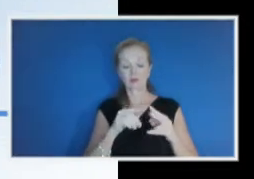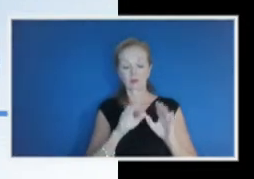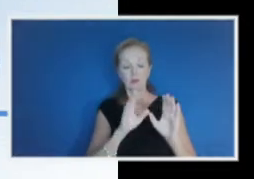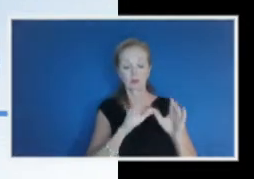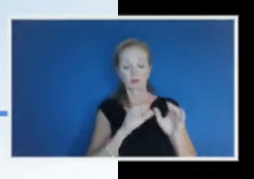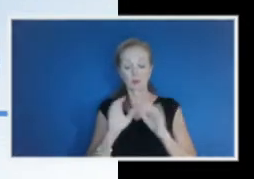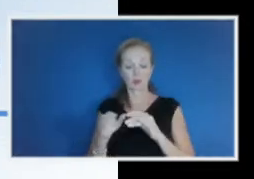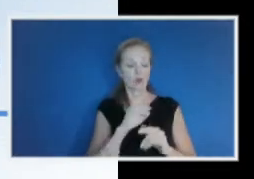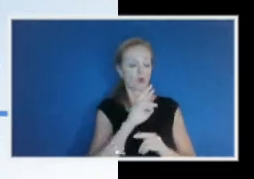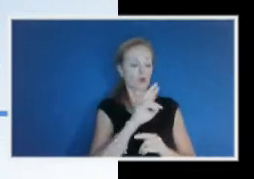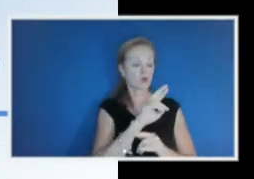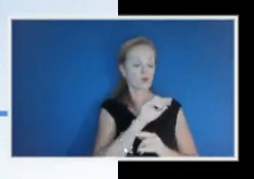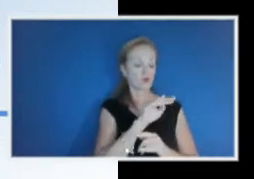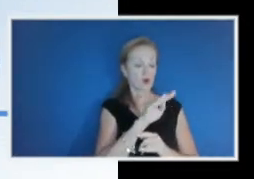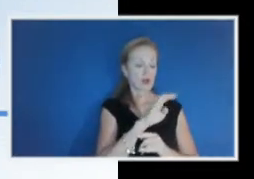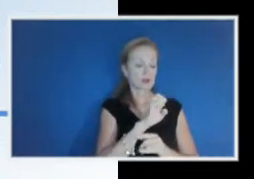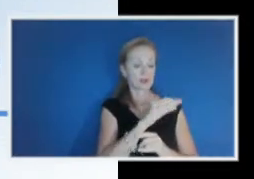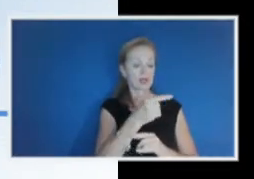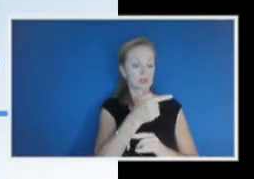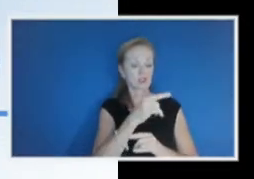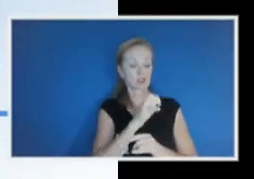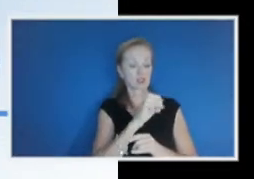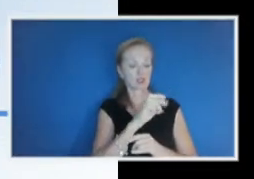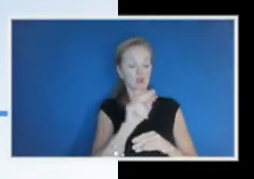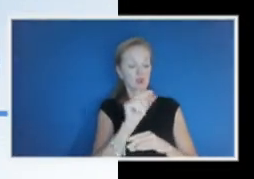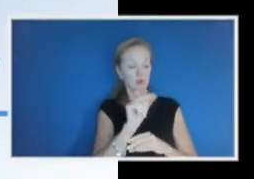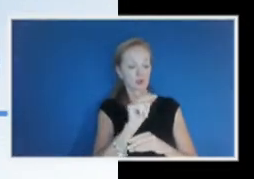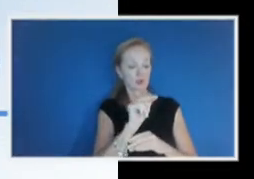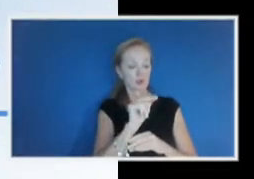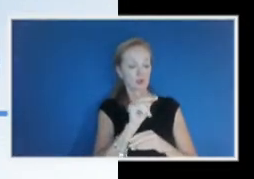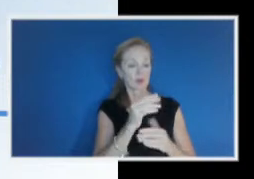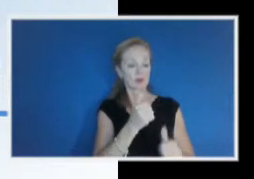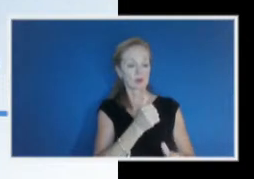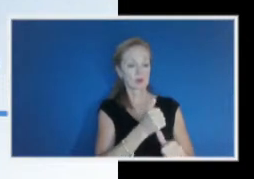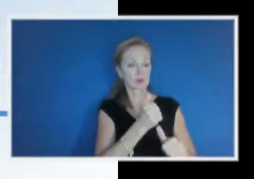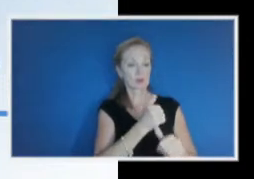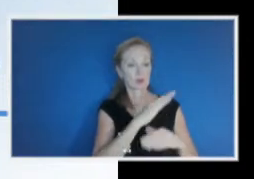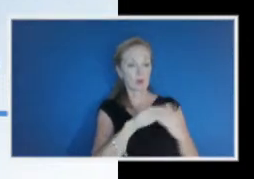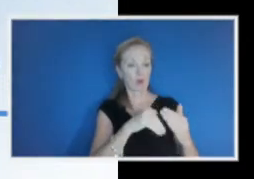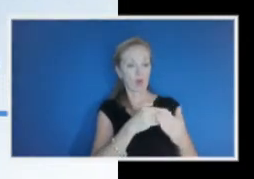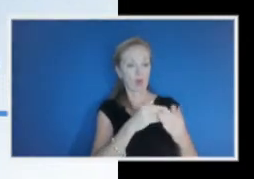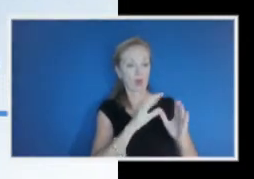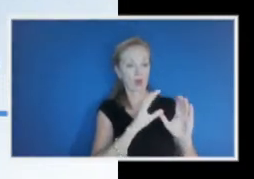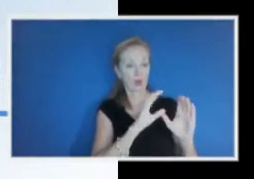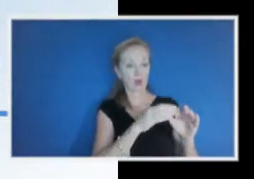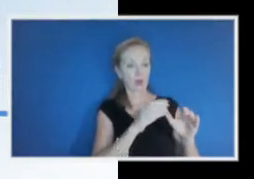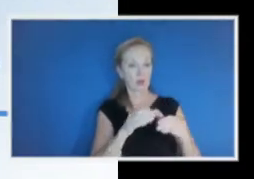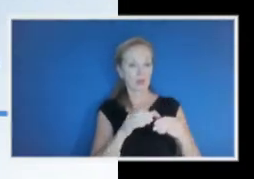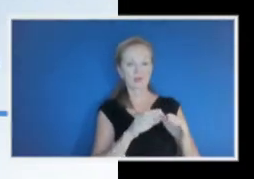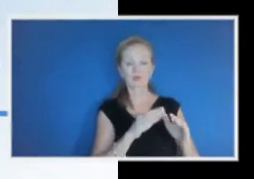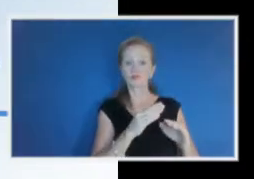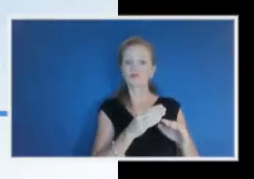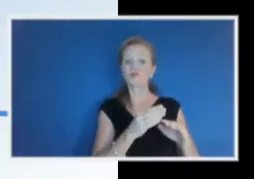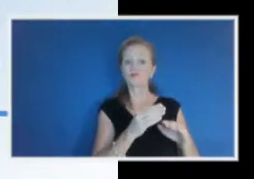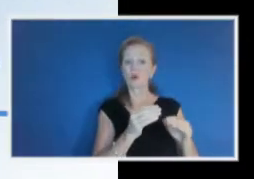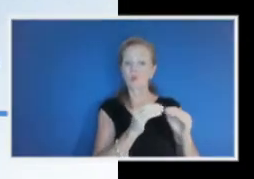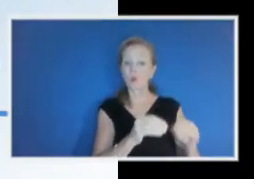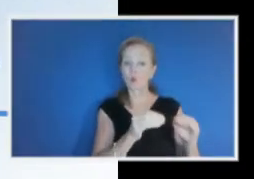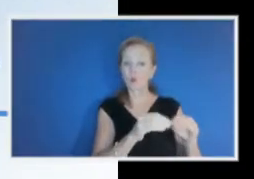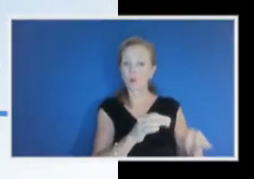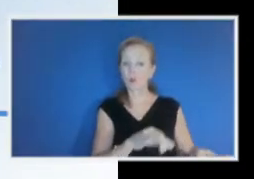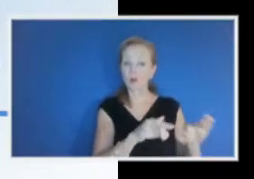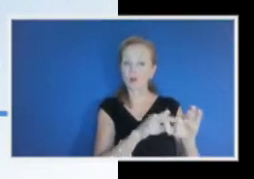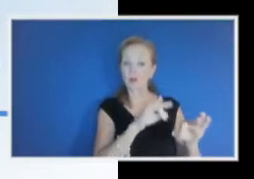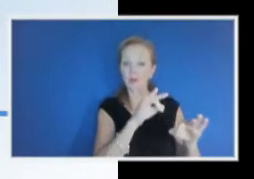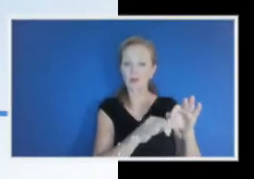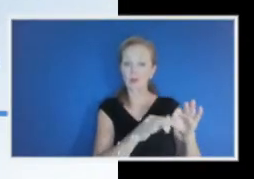neutral measures that would implement, that would assist all firms. And these are increasingly important as the courts are